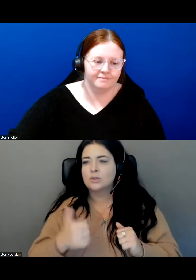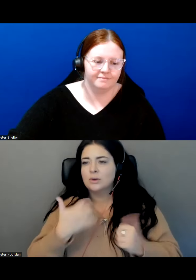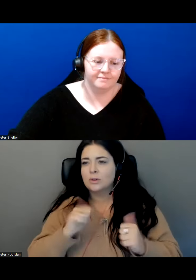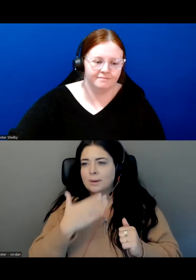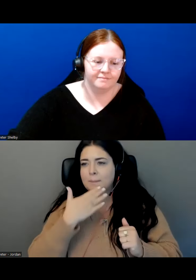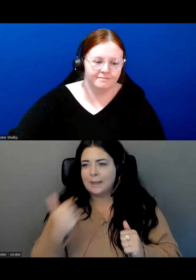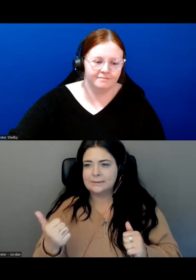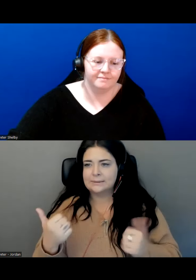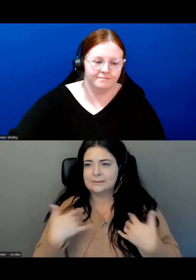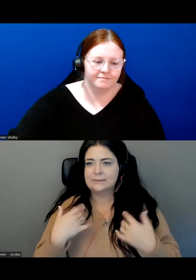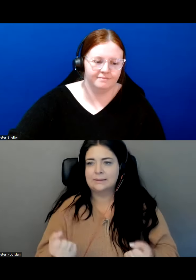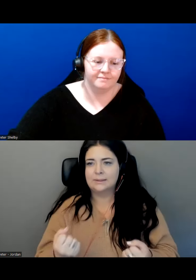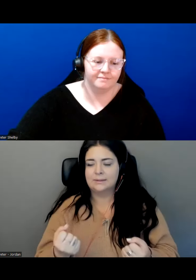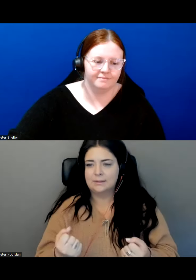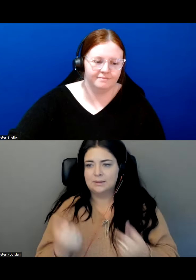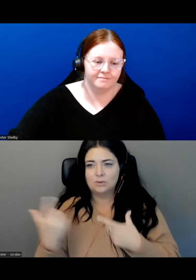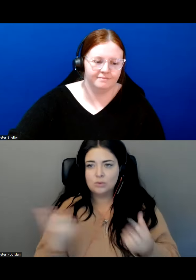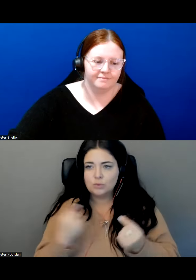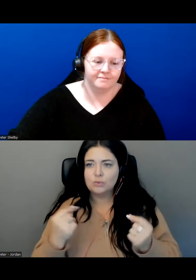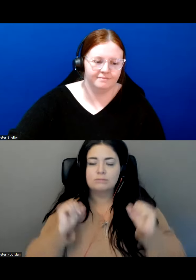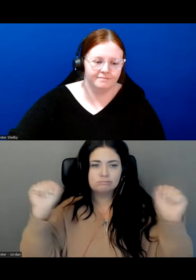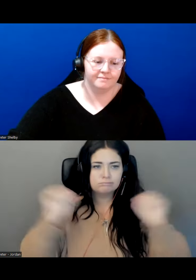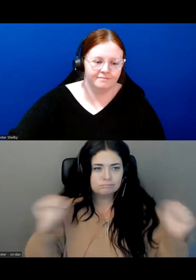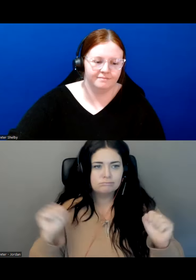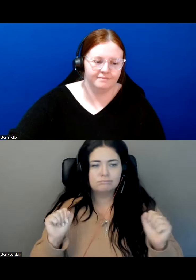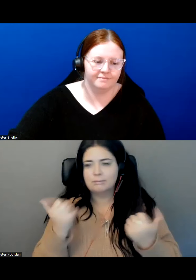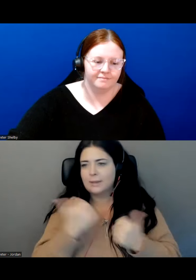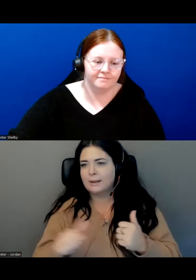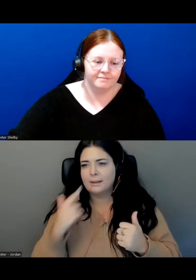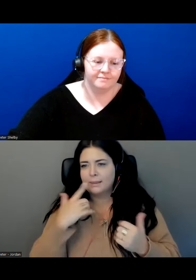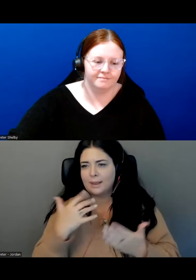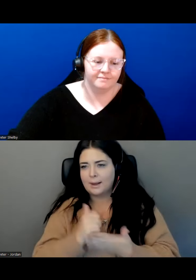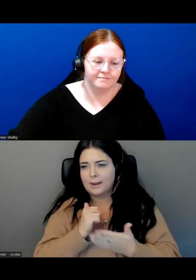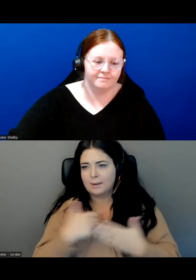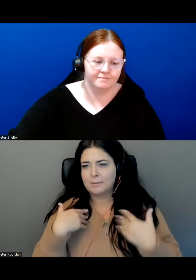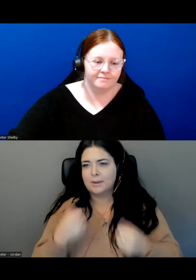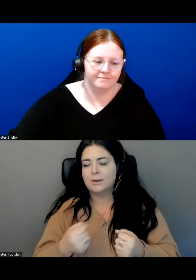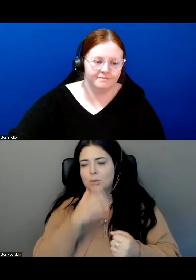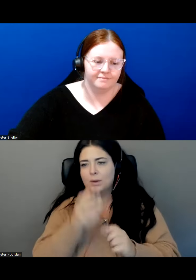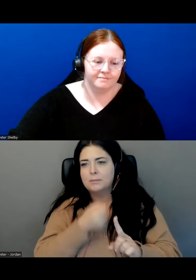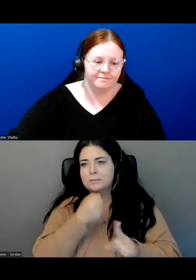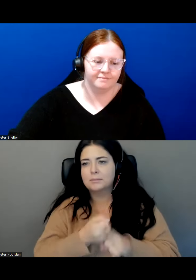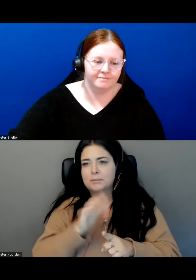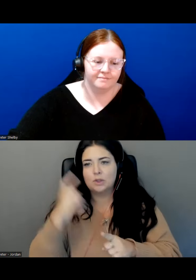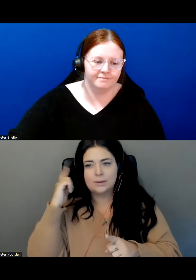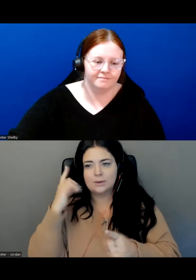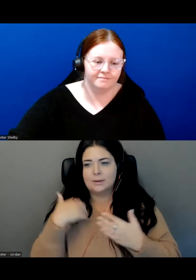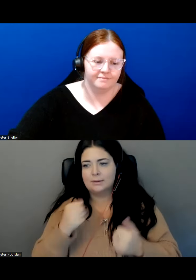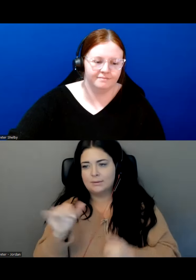and exercising, eating well, doing things that are good for your overall health have a lot of positive impacts on your hearing health as